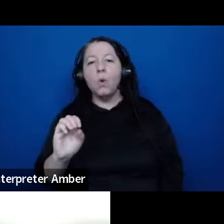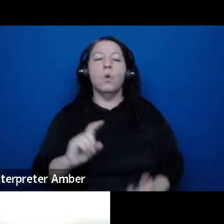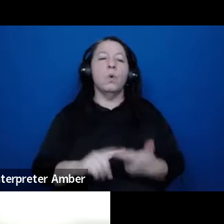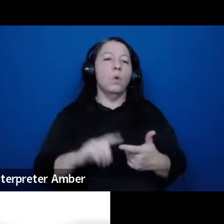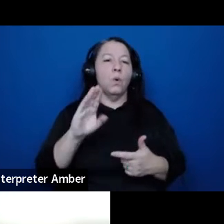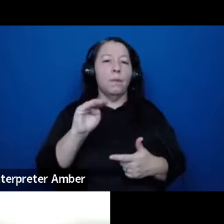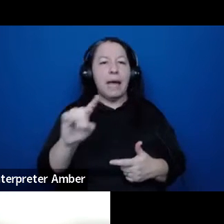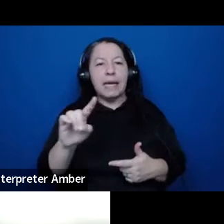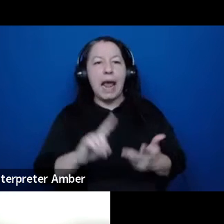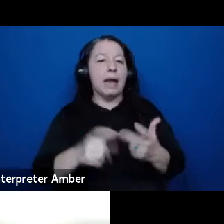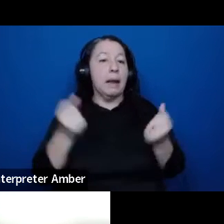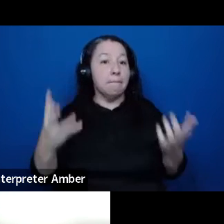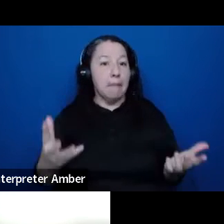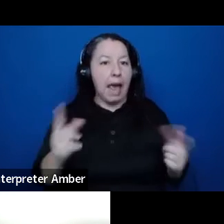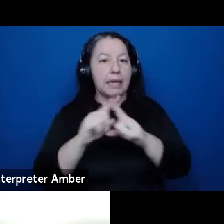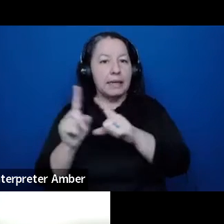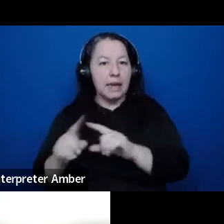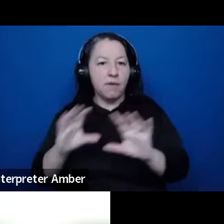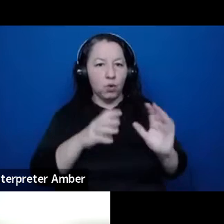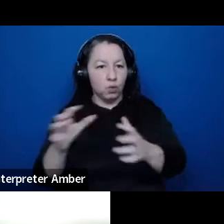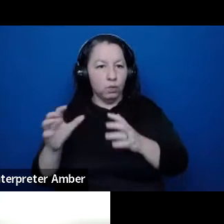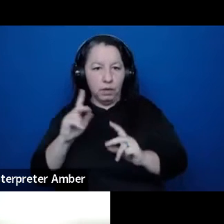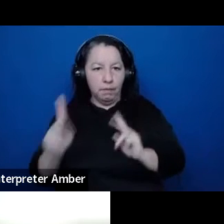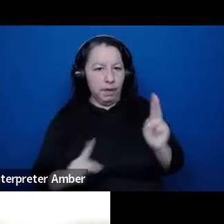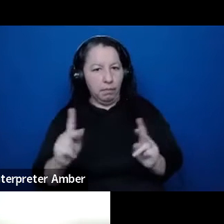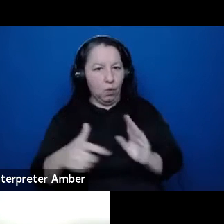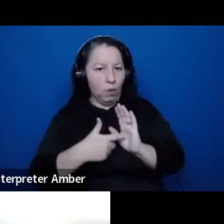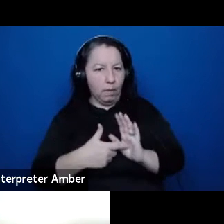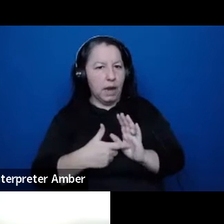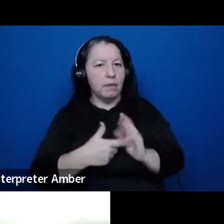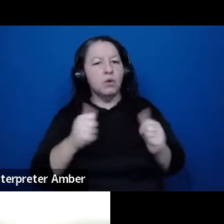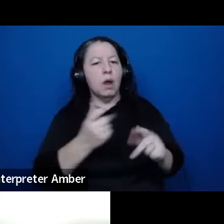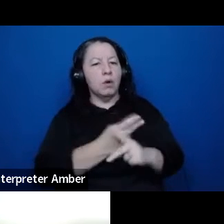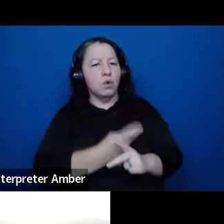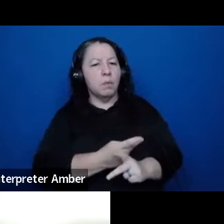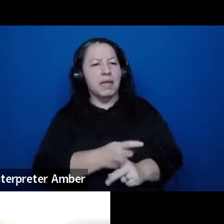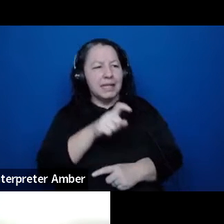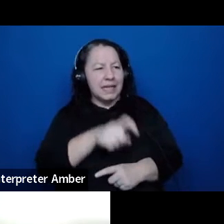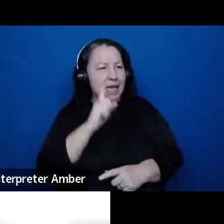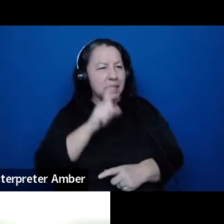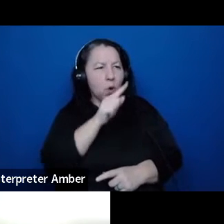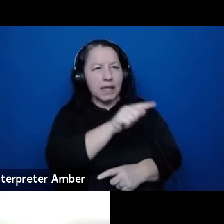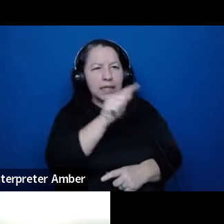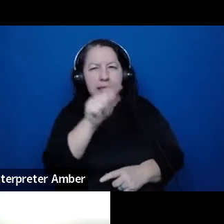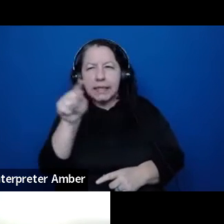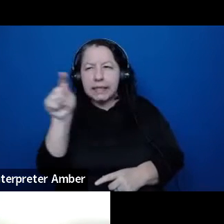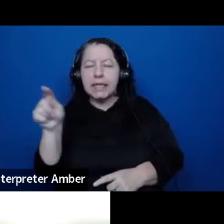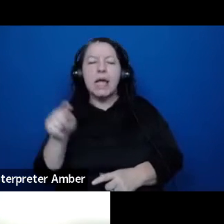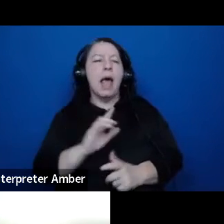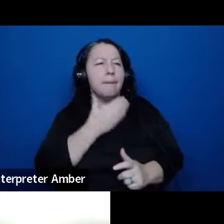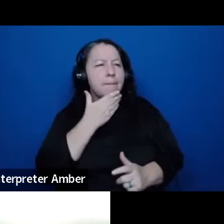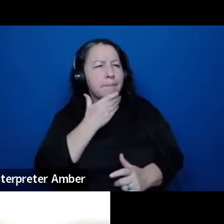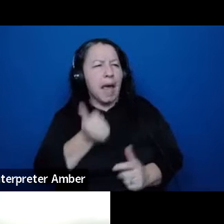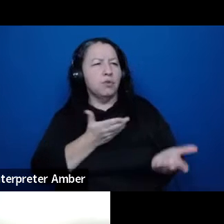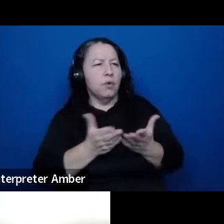lots of individuals in trying to determine what are the needs of specific individuals and where can we best serve them in the community.